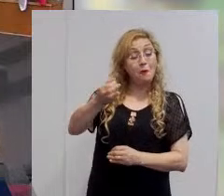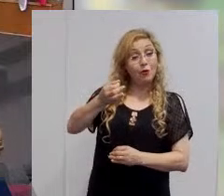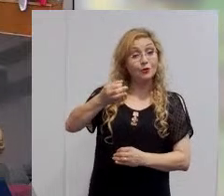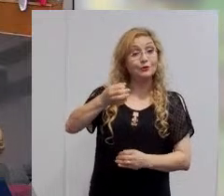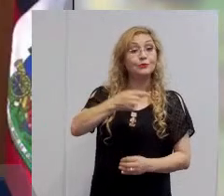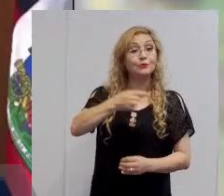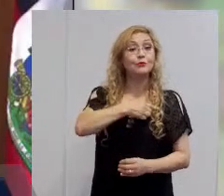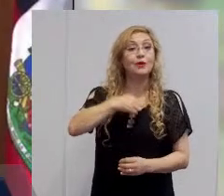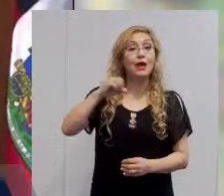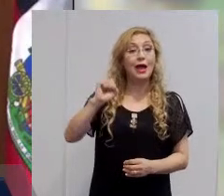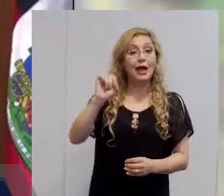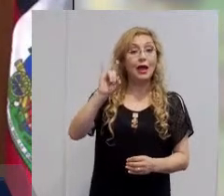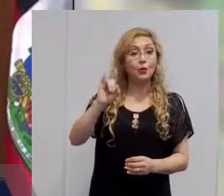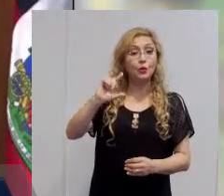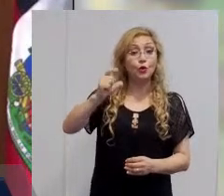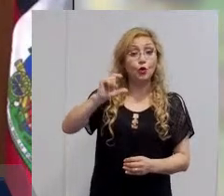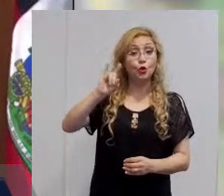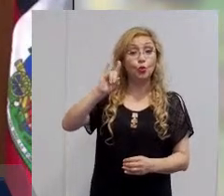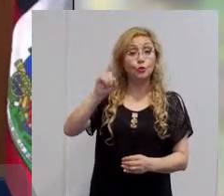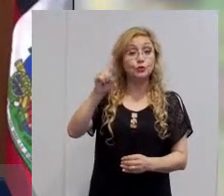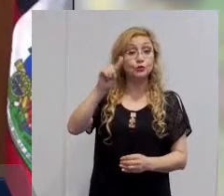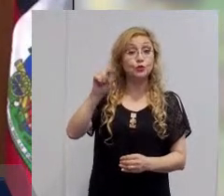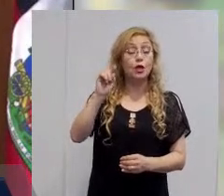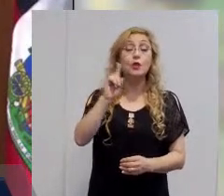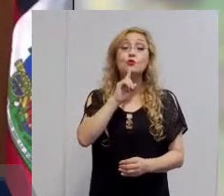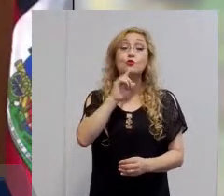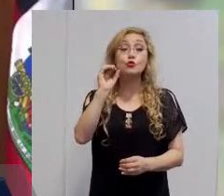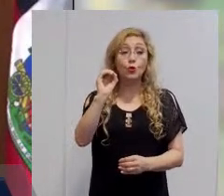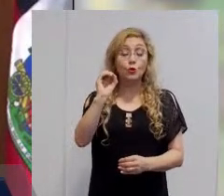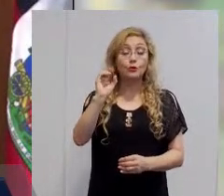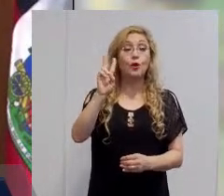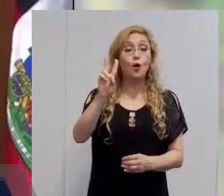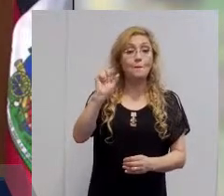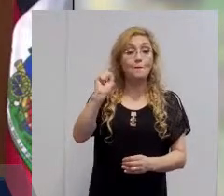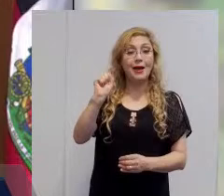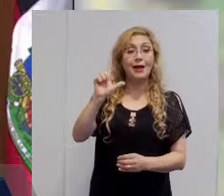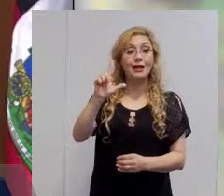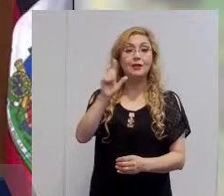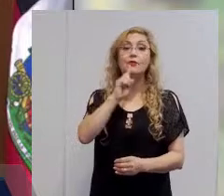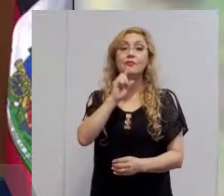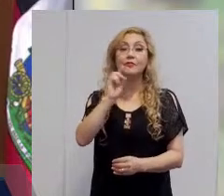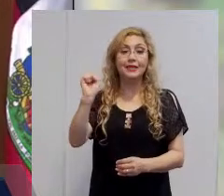floor to Augusto Valderrama, the Minister of Agricultural Development of Panama.